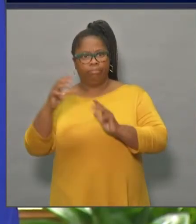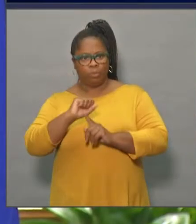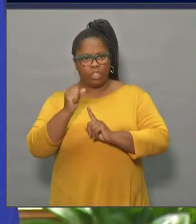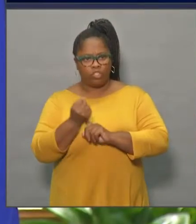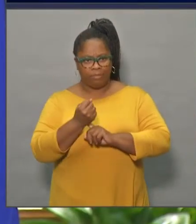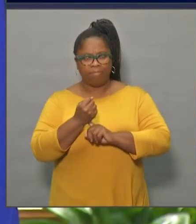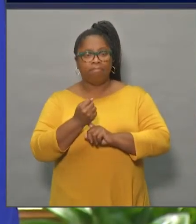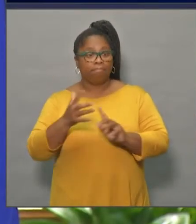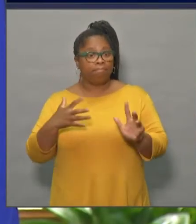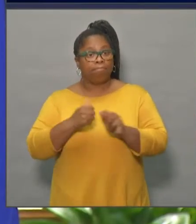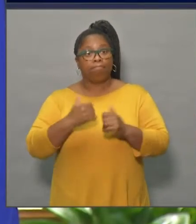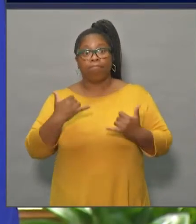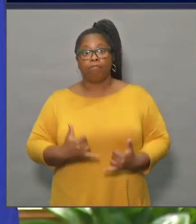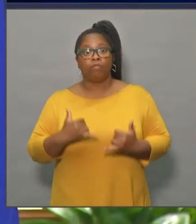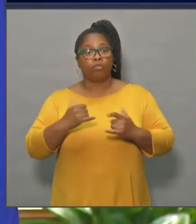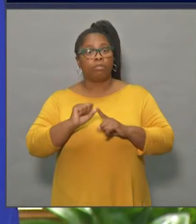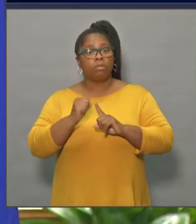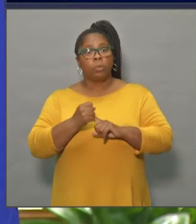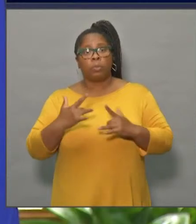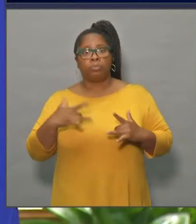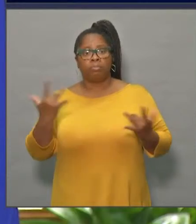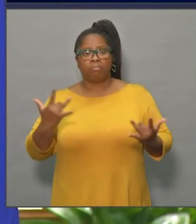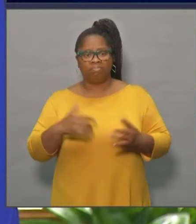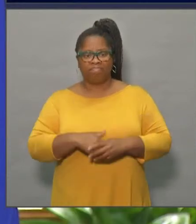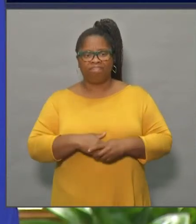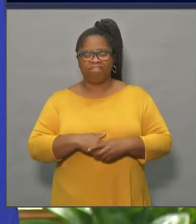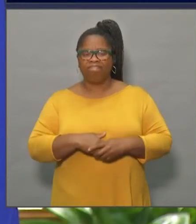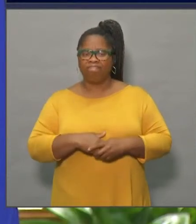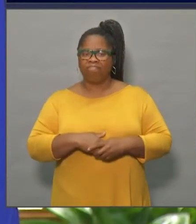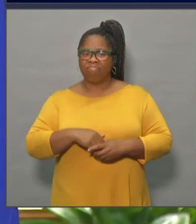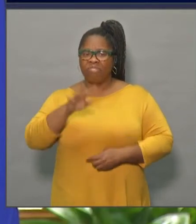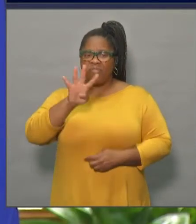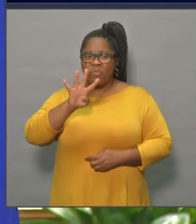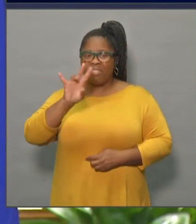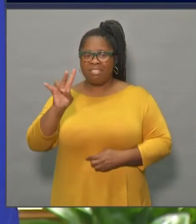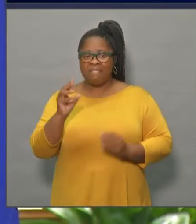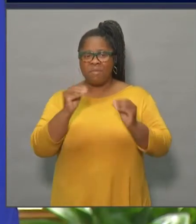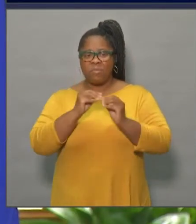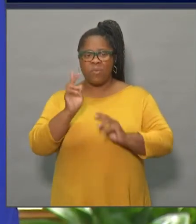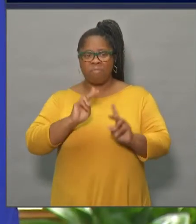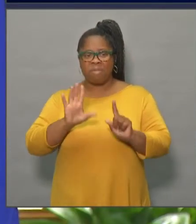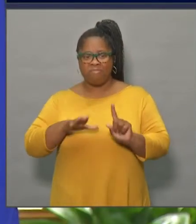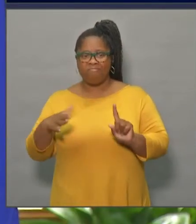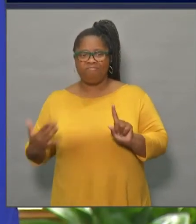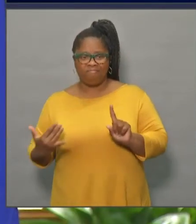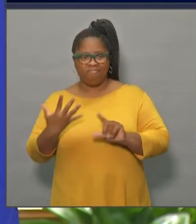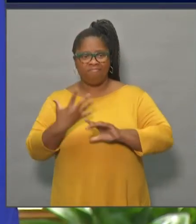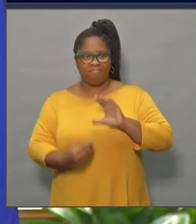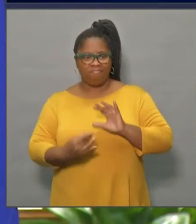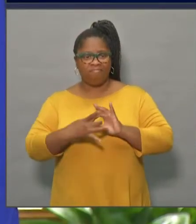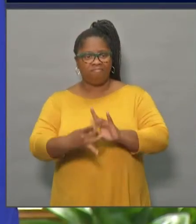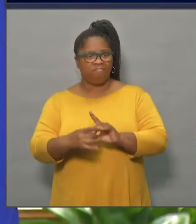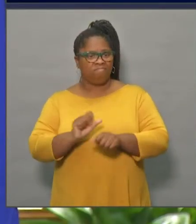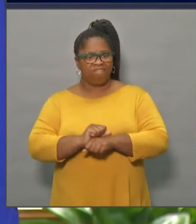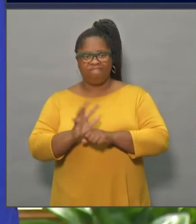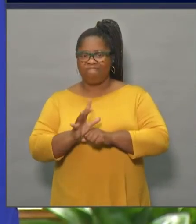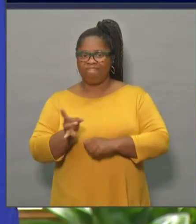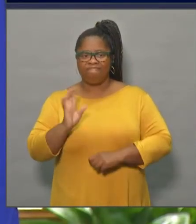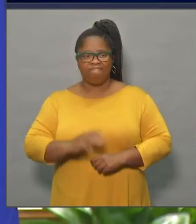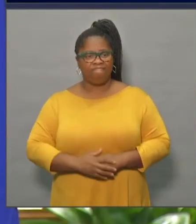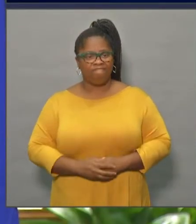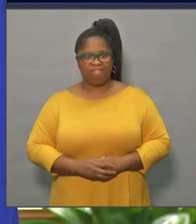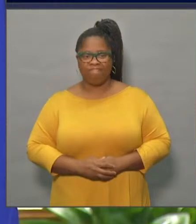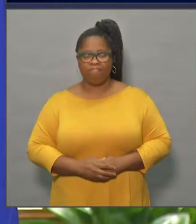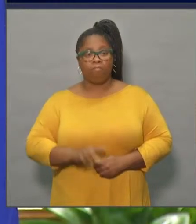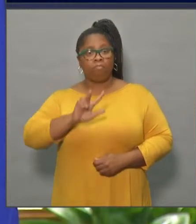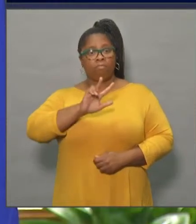current status. I'm sad to report 47 additional people have died from COVID-19. 37 of these